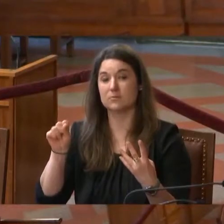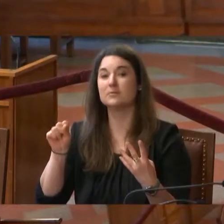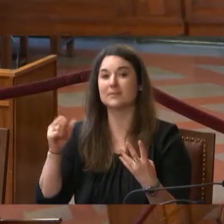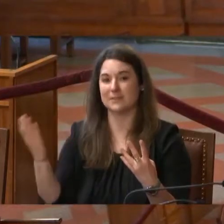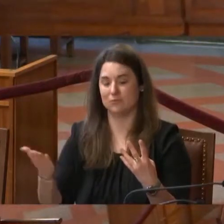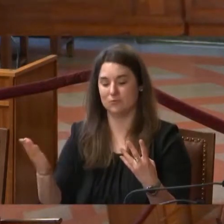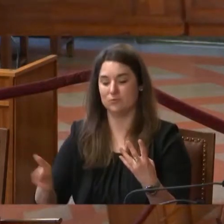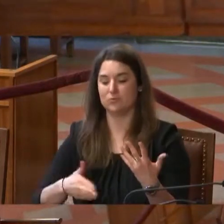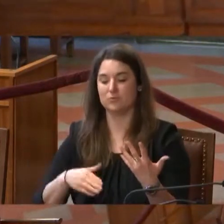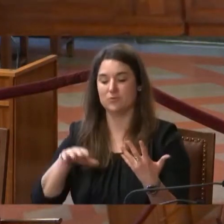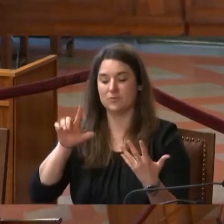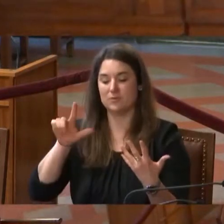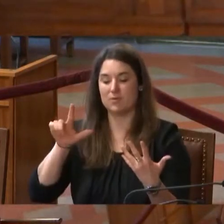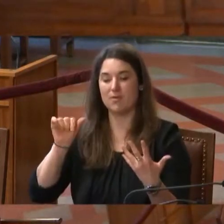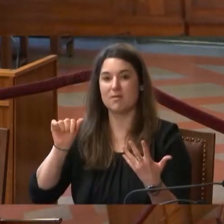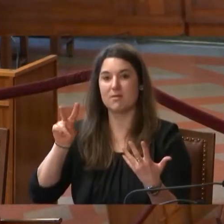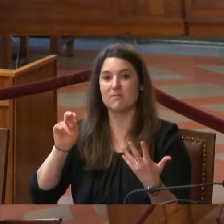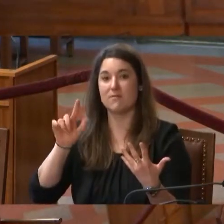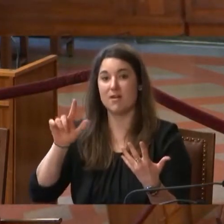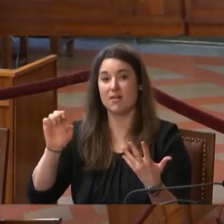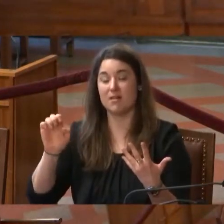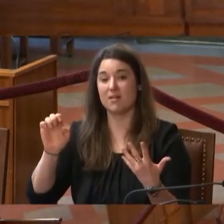Here. Mr. Laval.